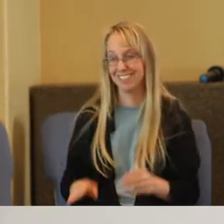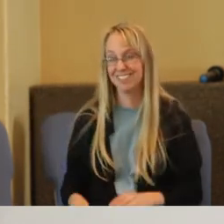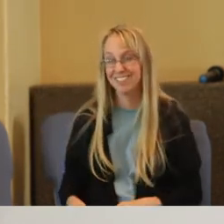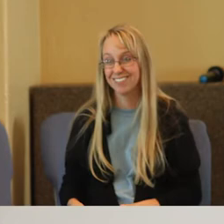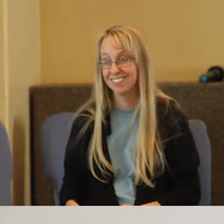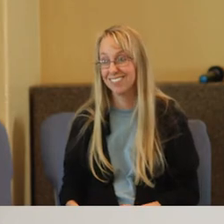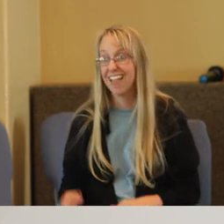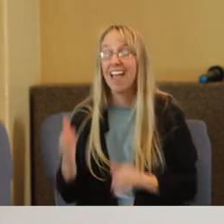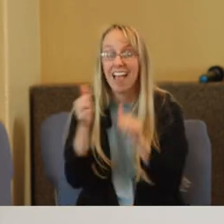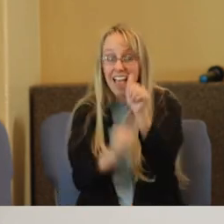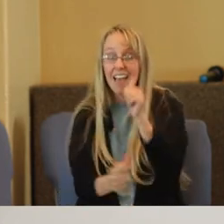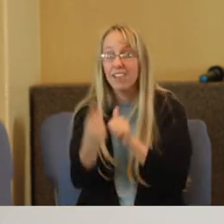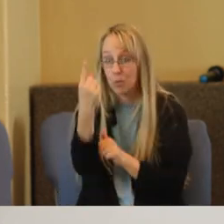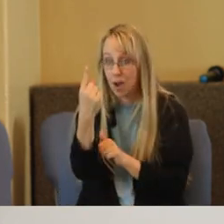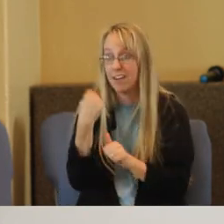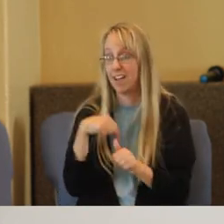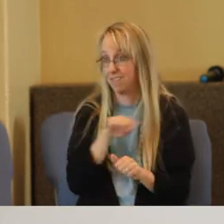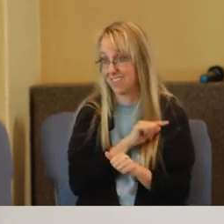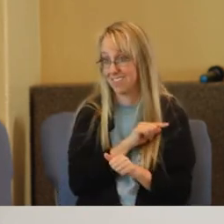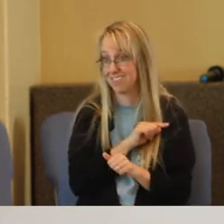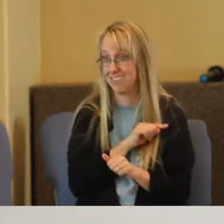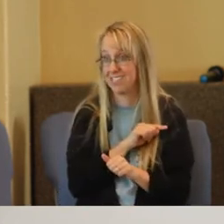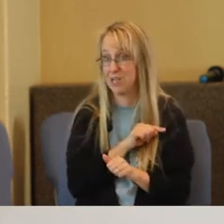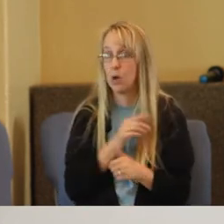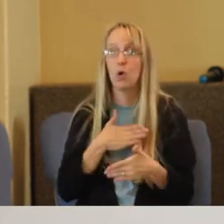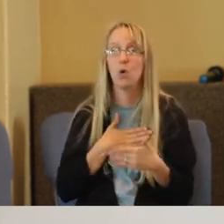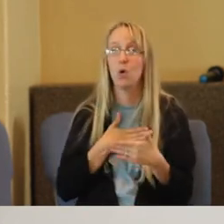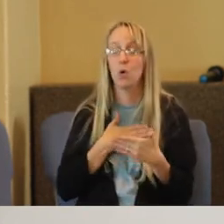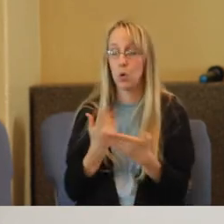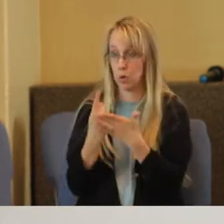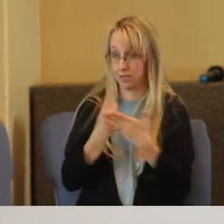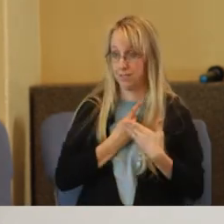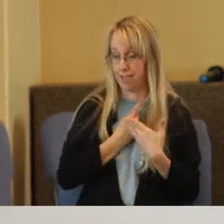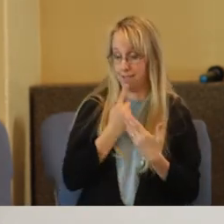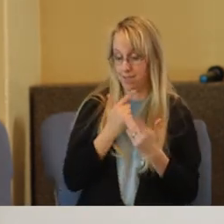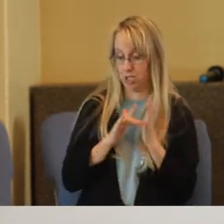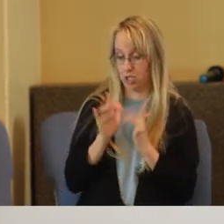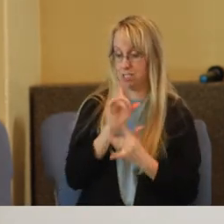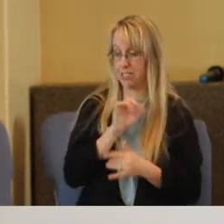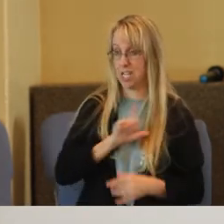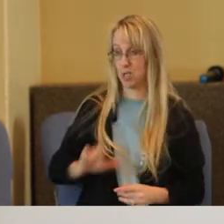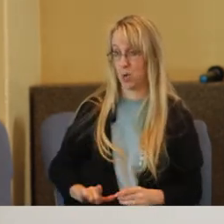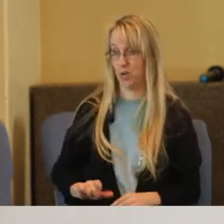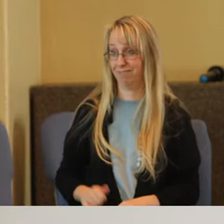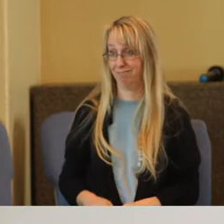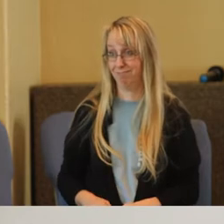Every one of us that profess Christ as Lord.